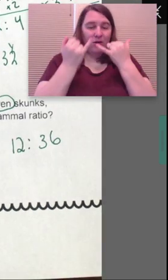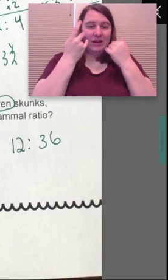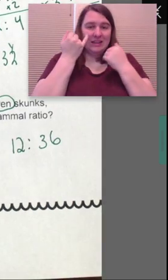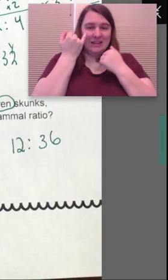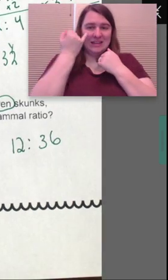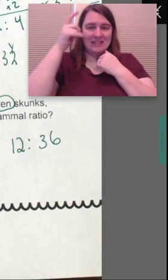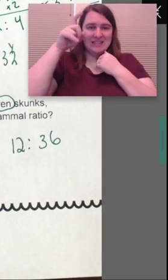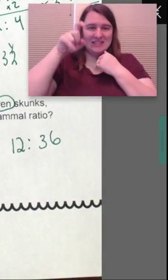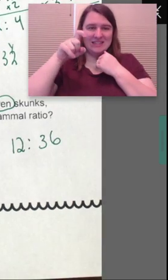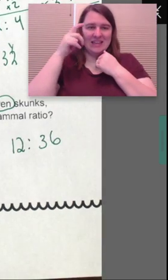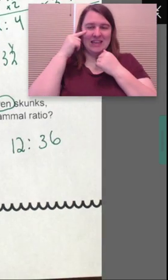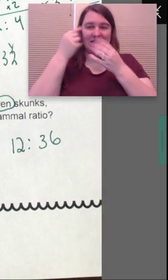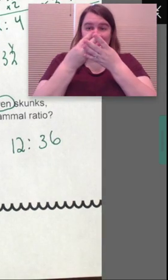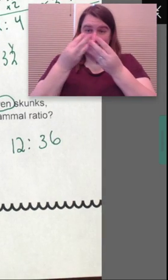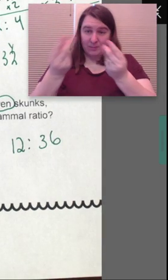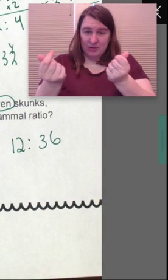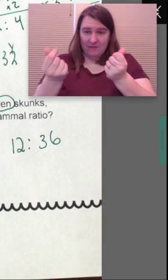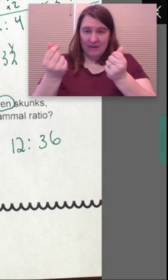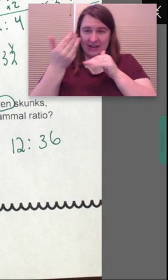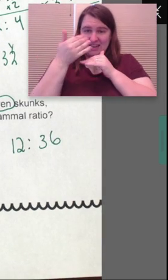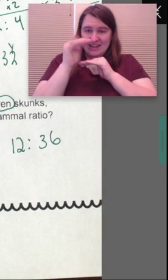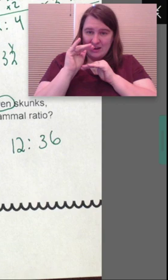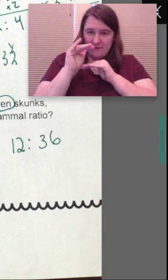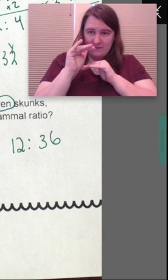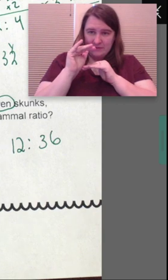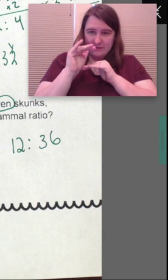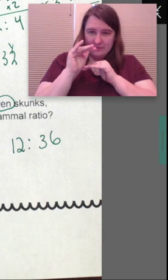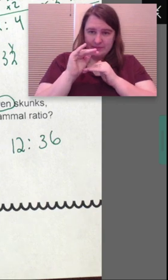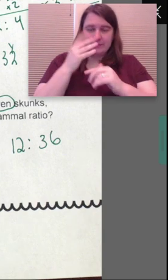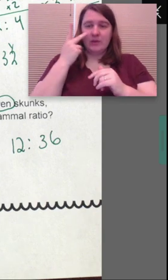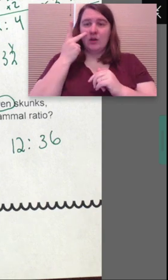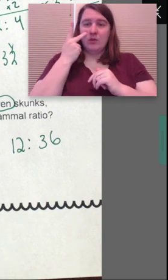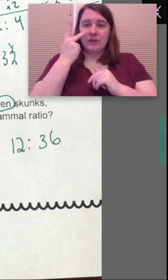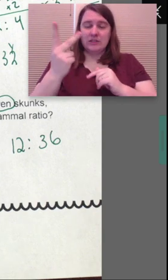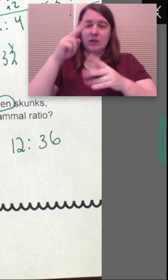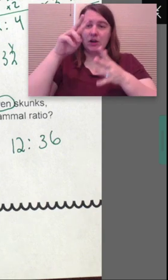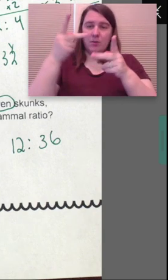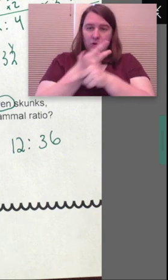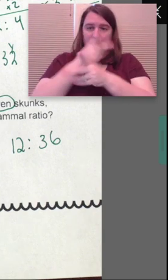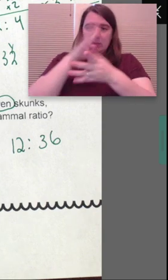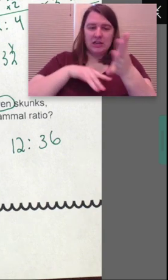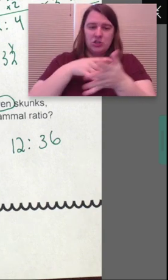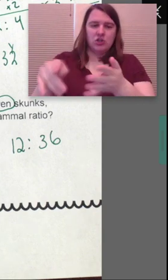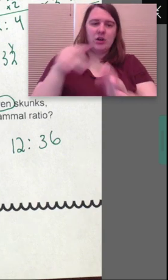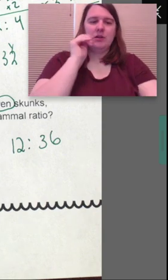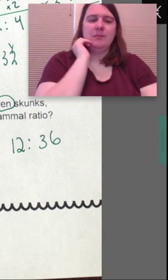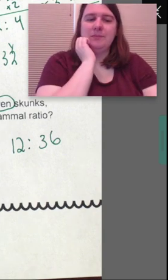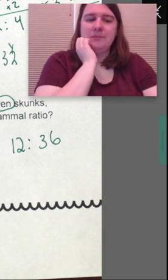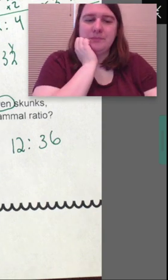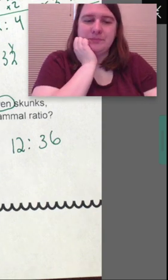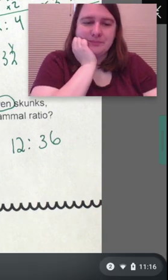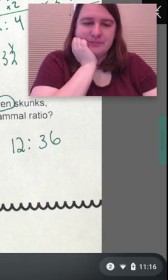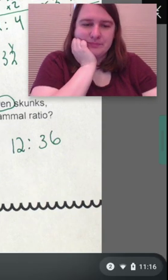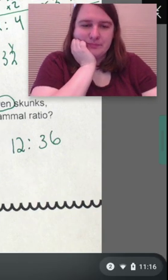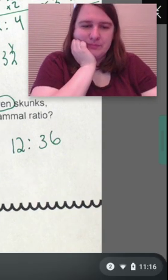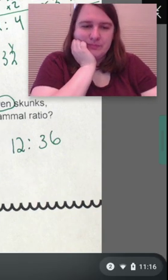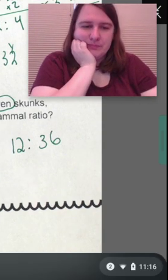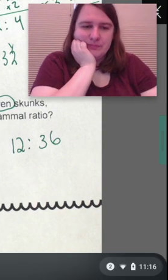Okay, now we need to see, is it simplified enough? Well, let's look at our multiplication chart.